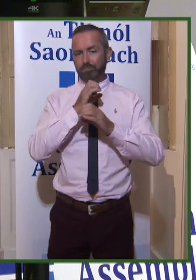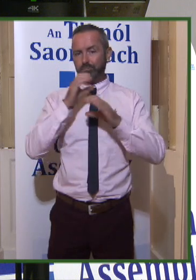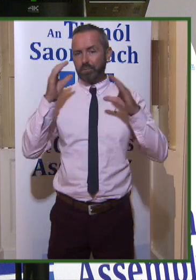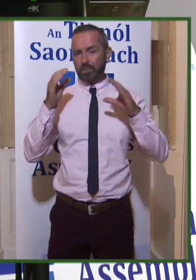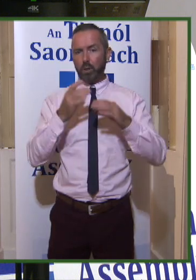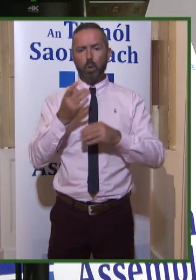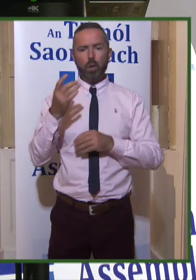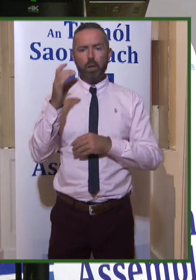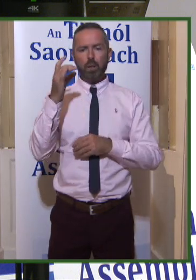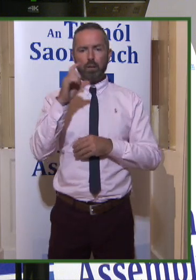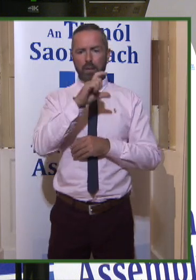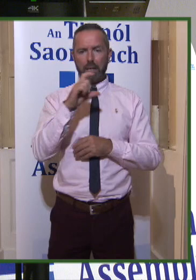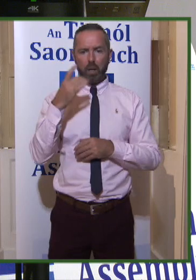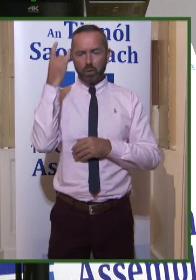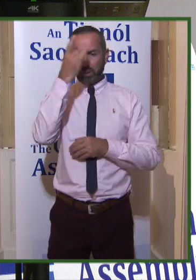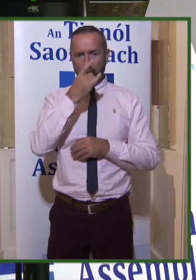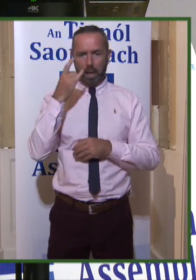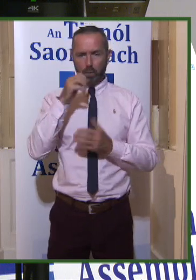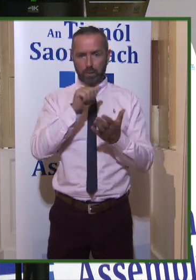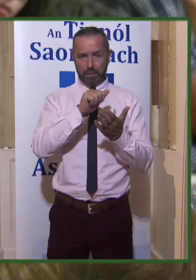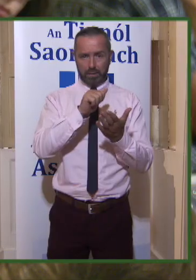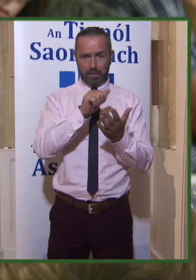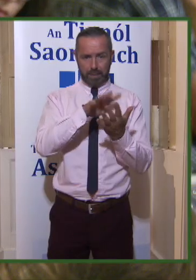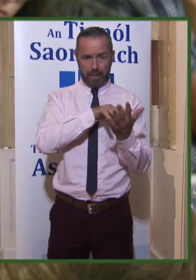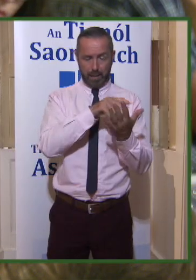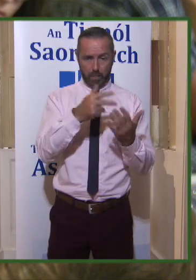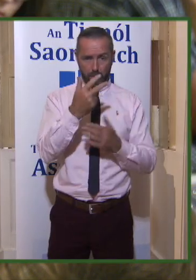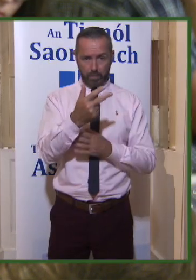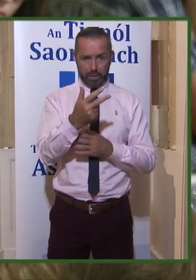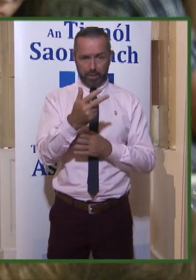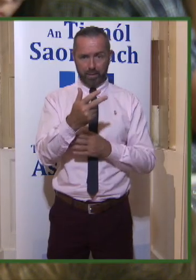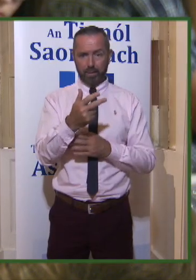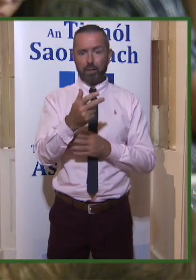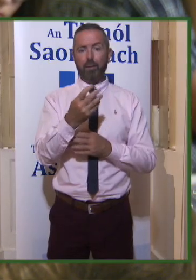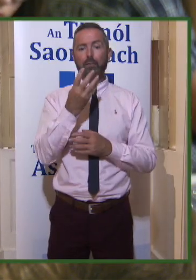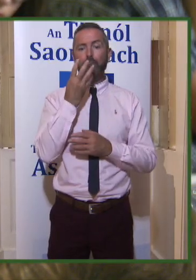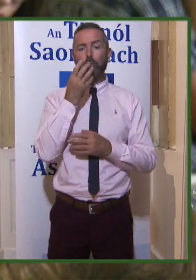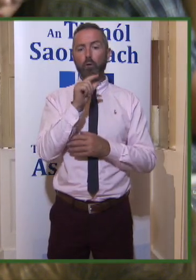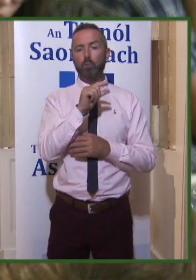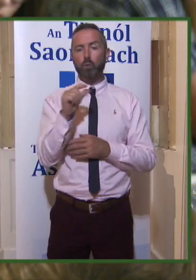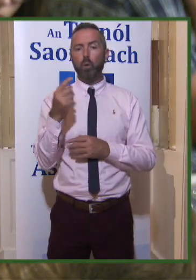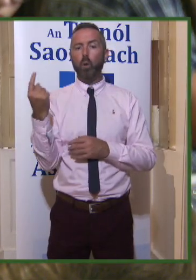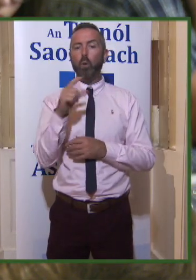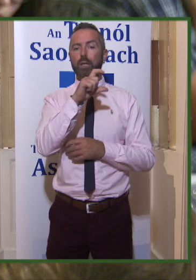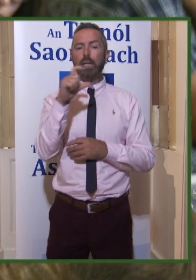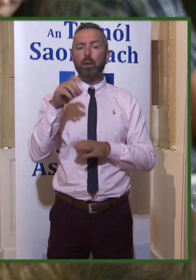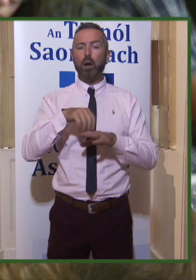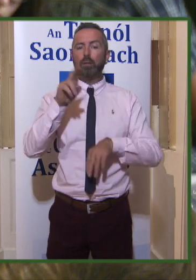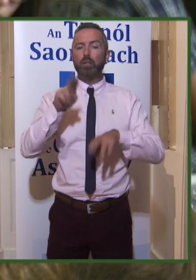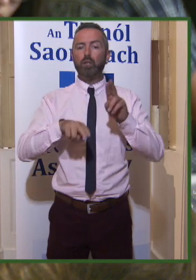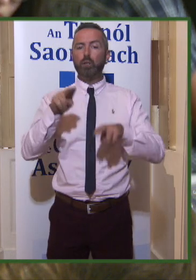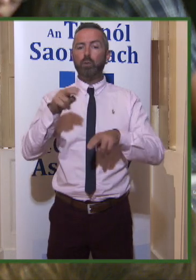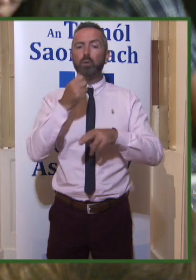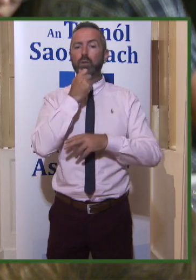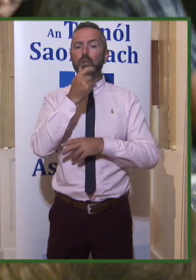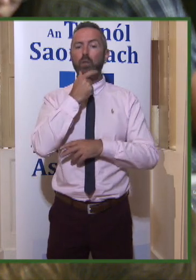ballot paper number 3, table 3. Councillor hours, the 4th row. Only councillors who are on the new